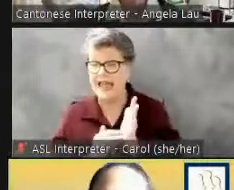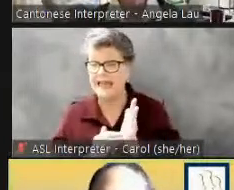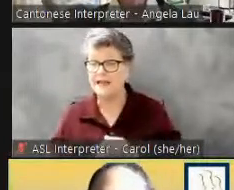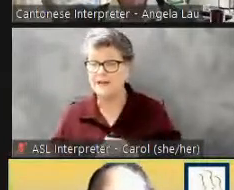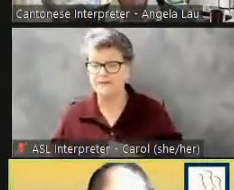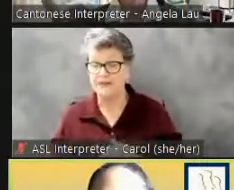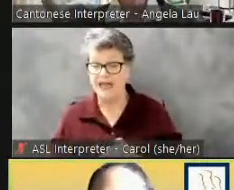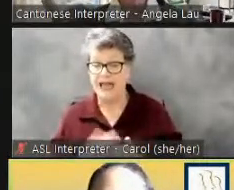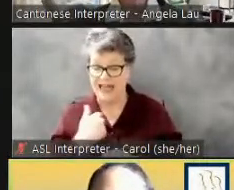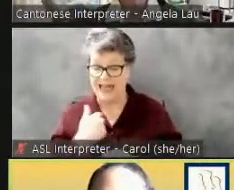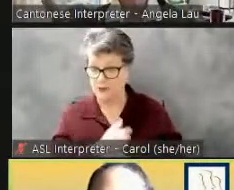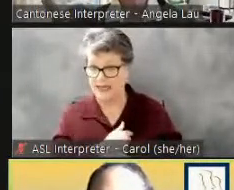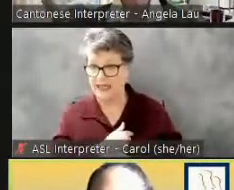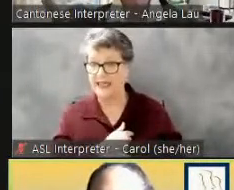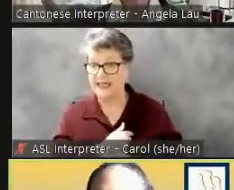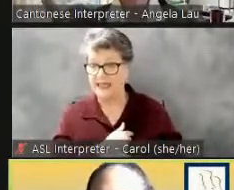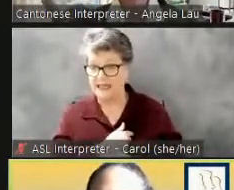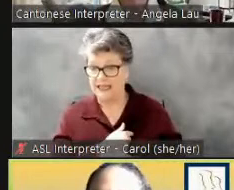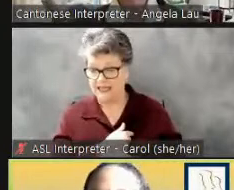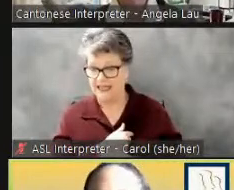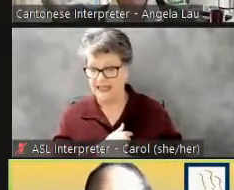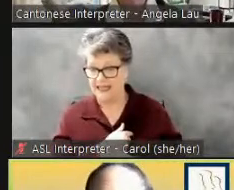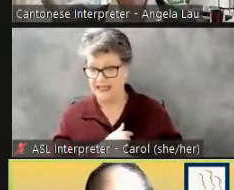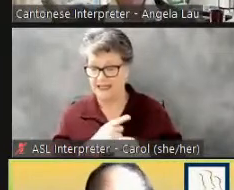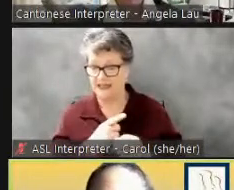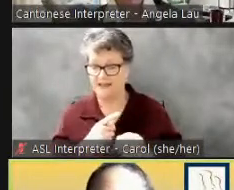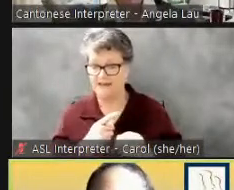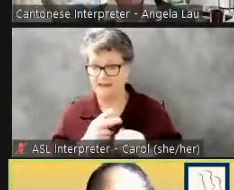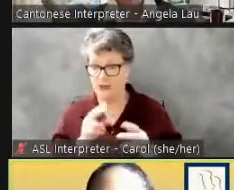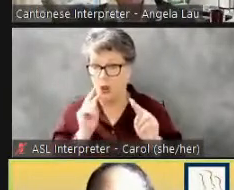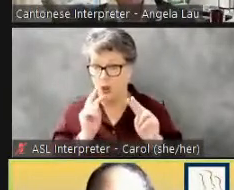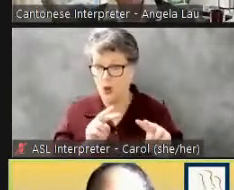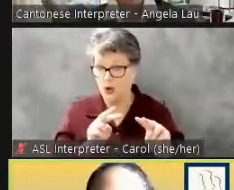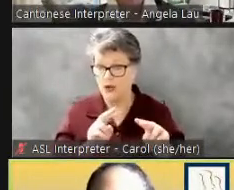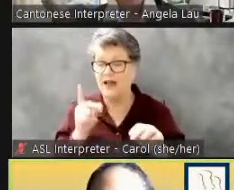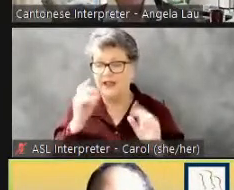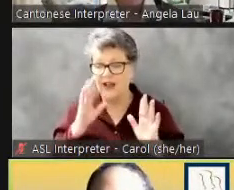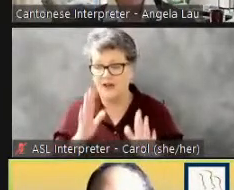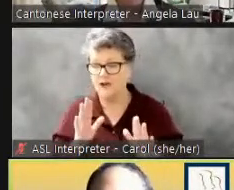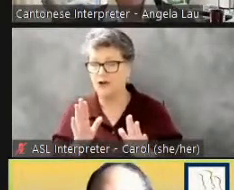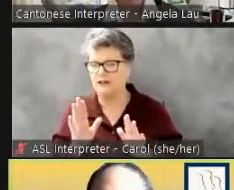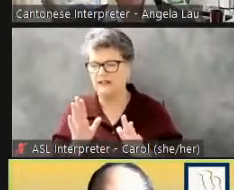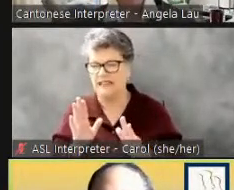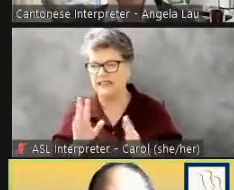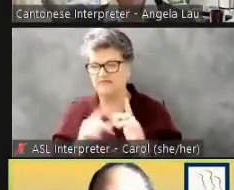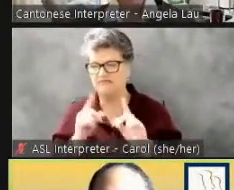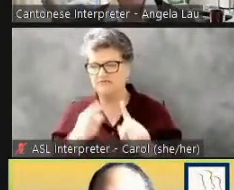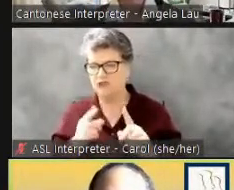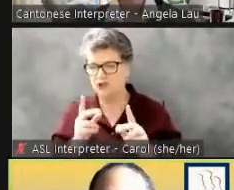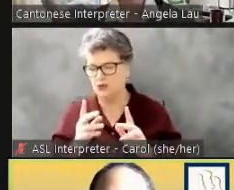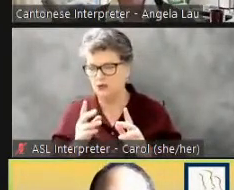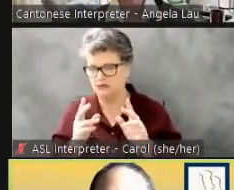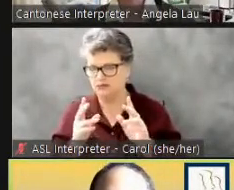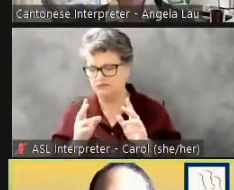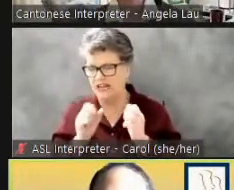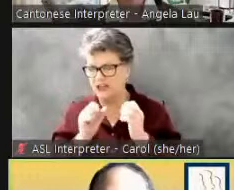we turn and the governor proposes to address some of these issues, we